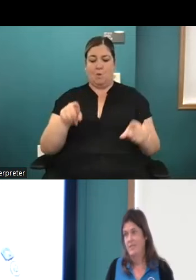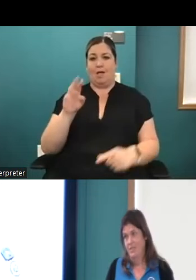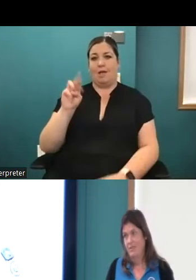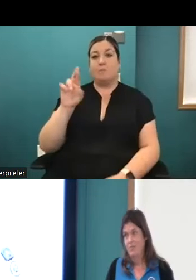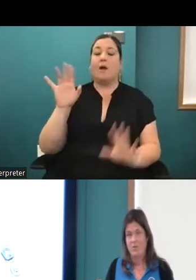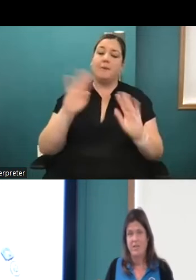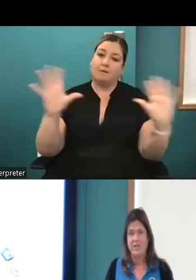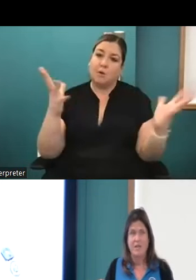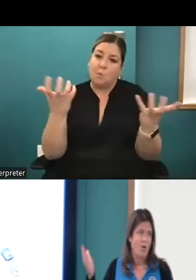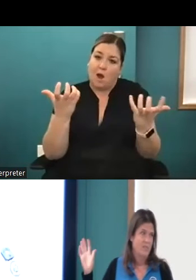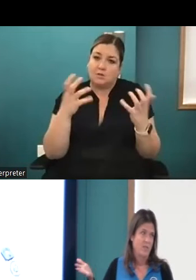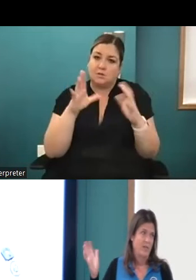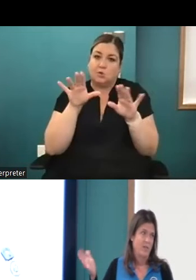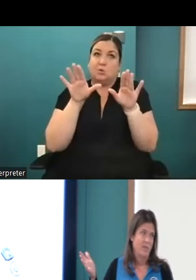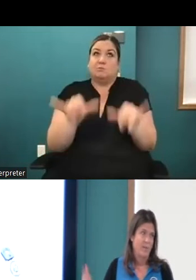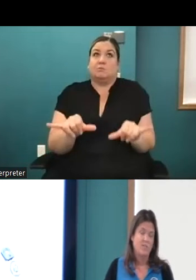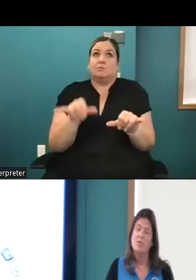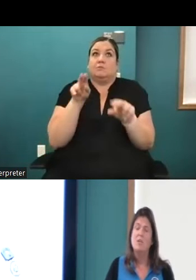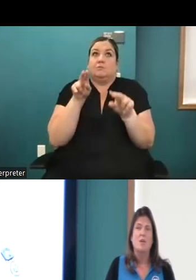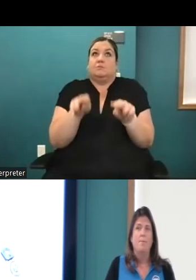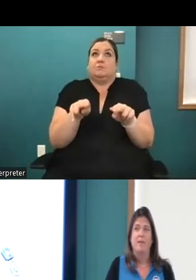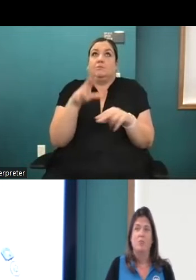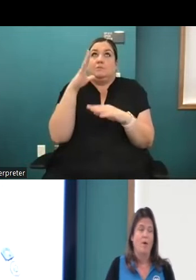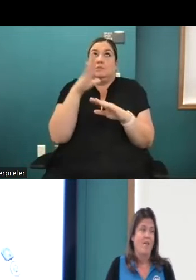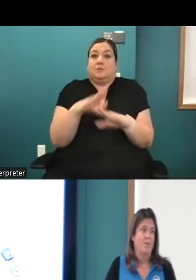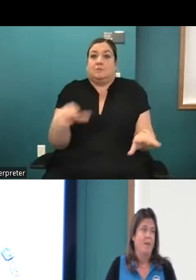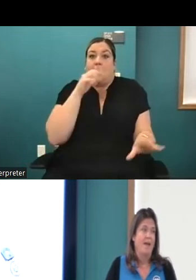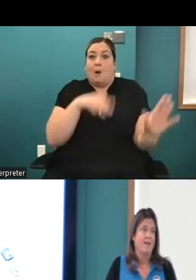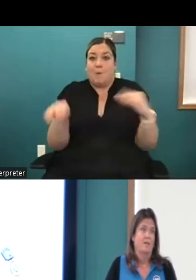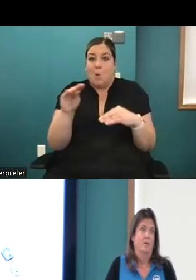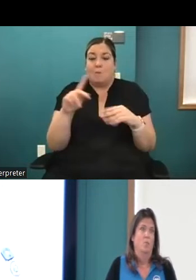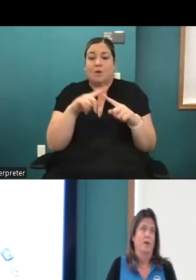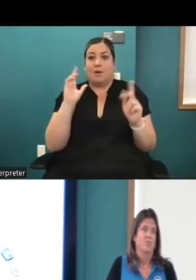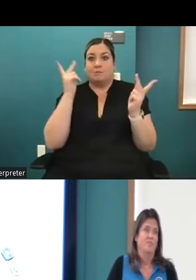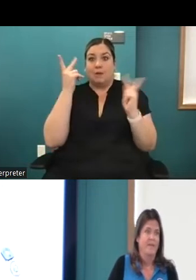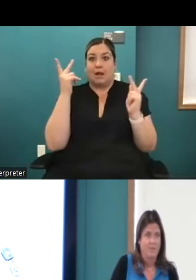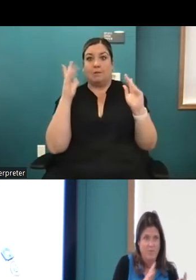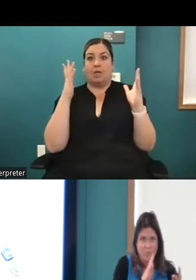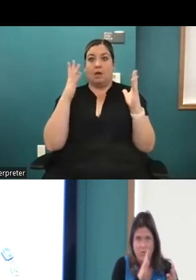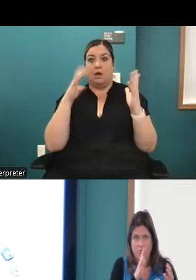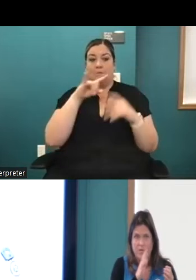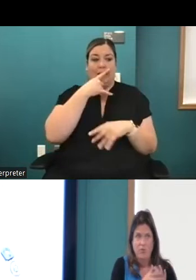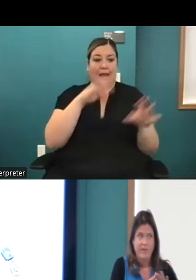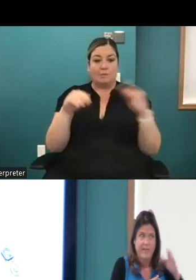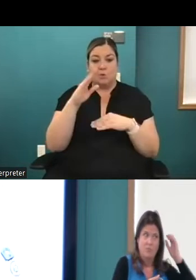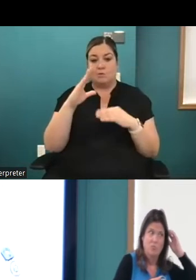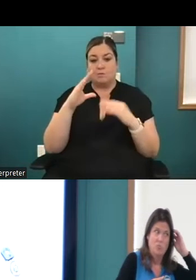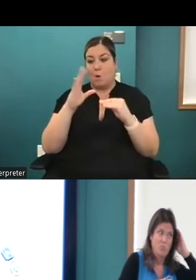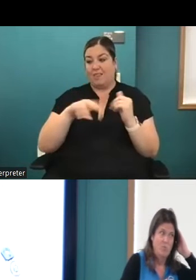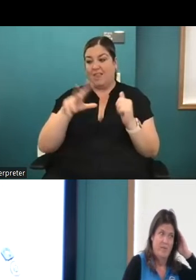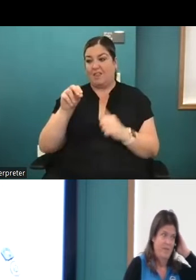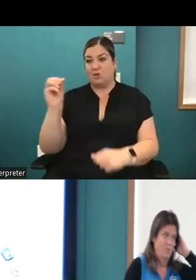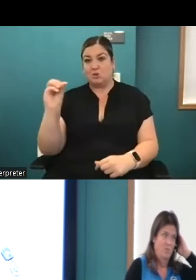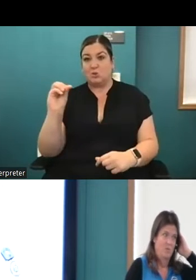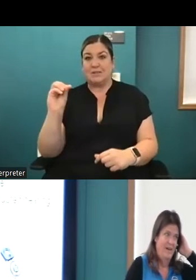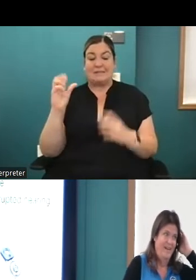be still when you're getting an MRI so they get a clear image, but you don't have to be panicked like, oh my gosh, if my kid moves more than 30 degrees, oh,